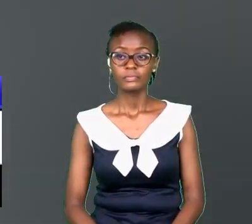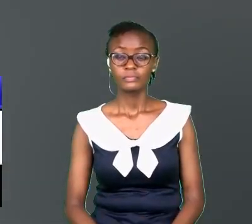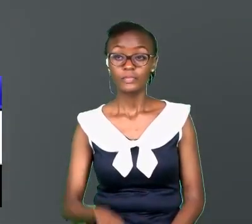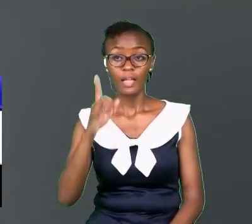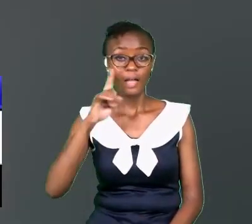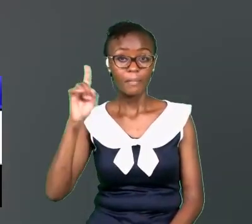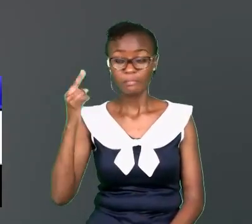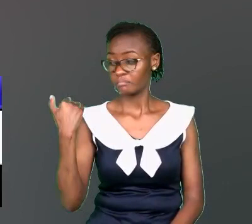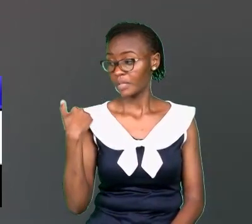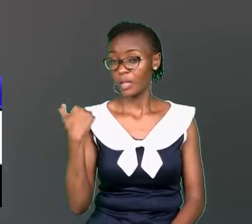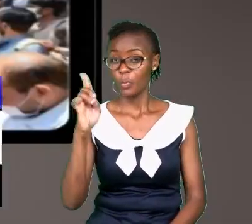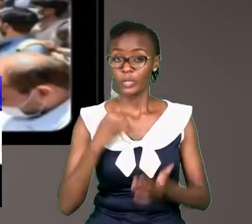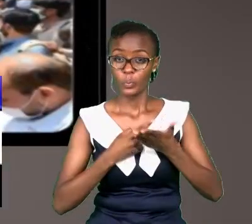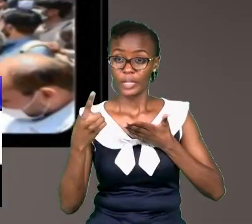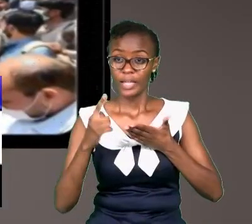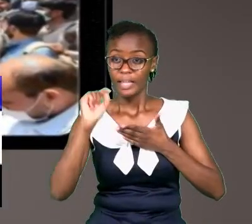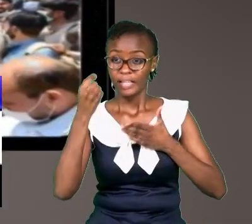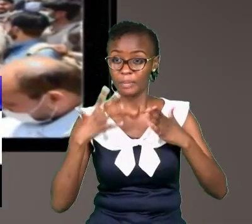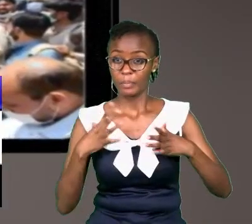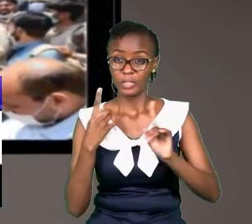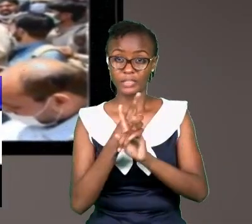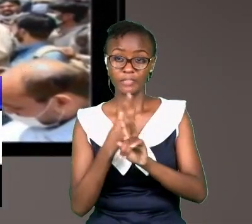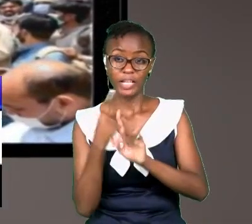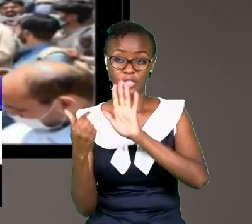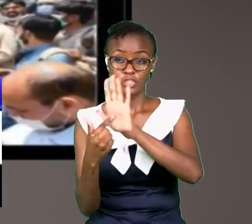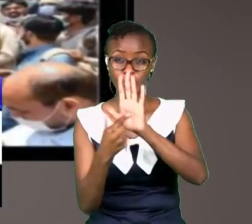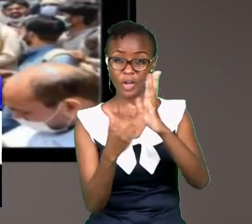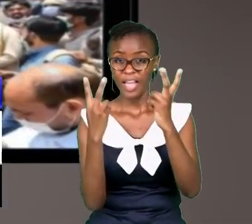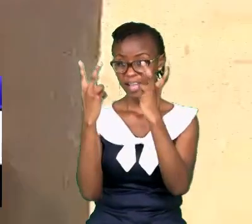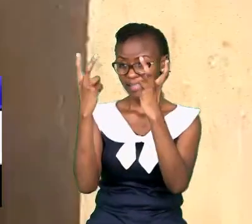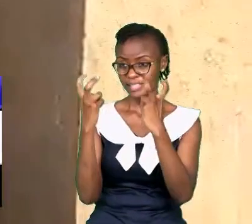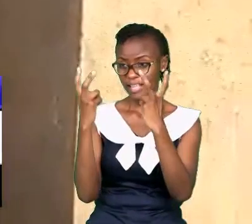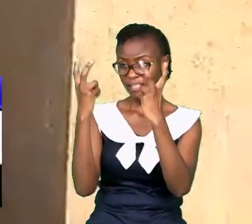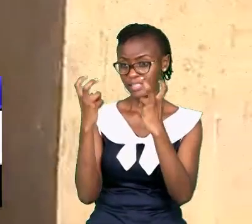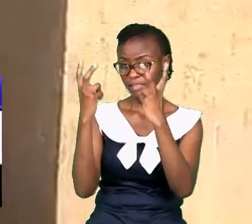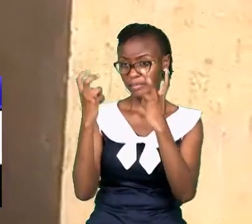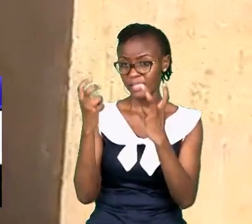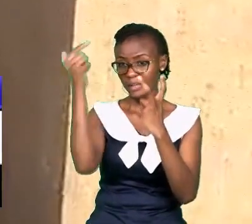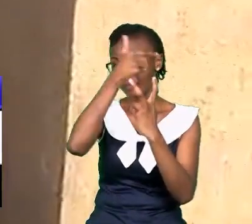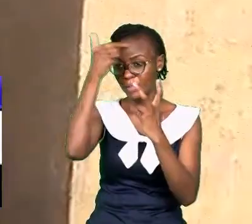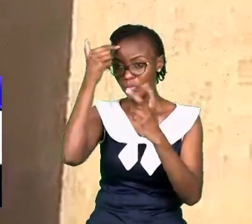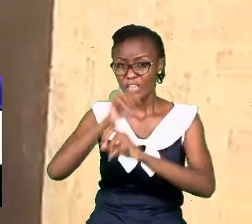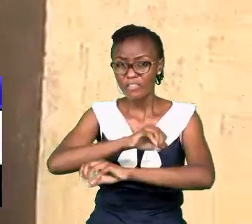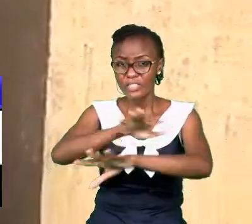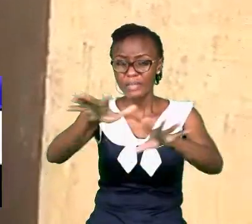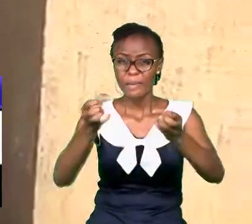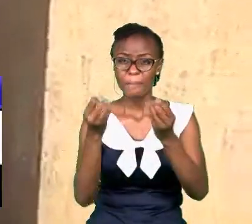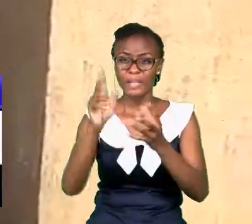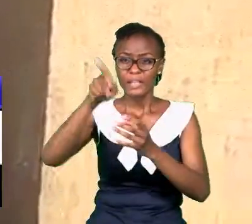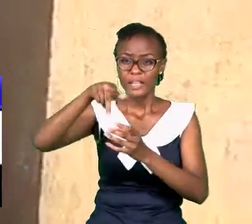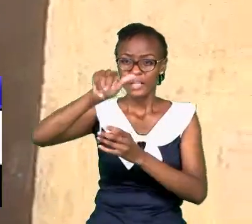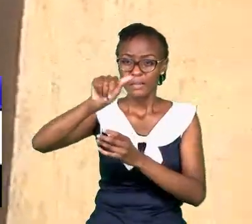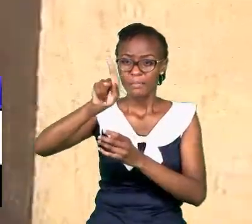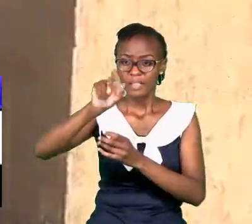the past 1 week, Kenyans on various platforms have been speculating about an influx of Pakistanis in Nairobi and